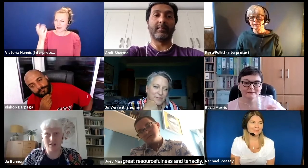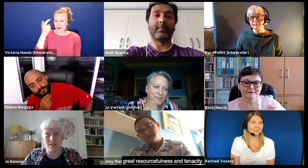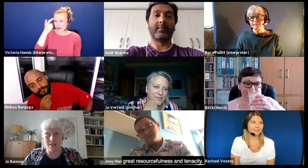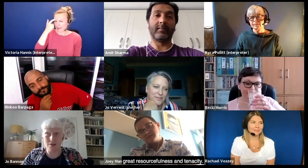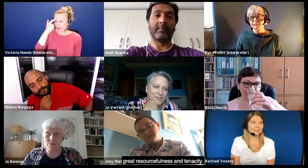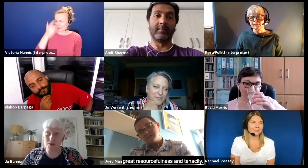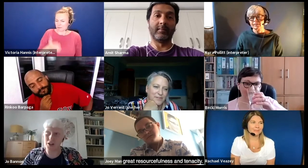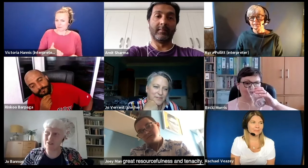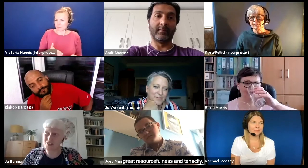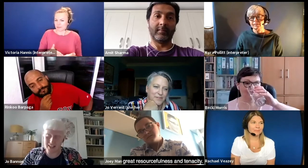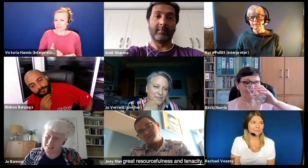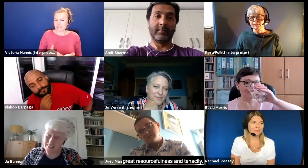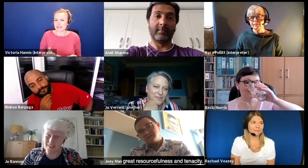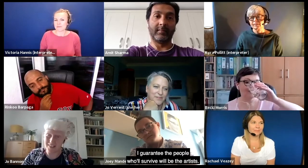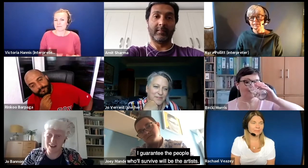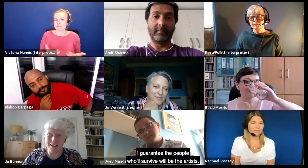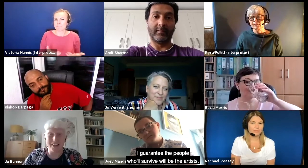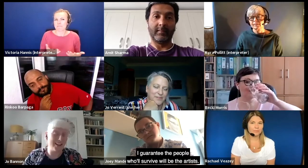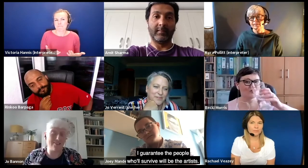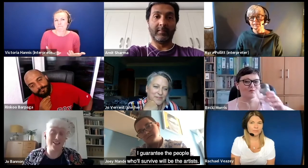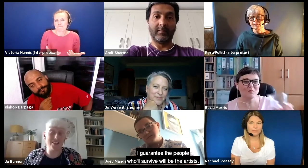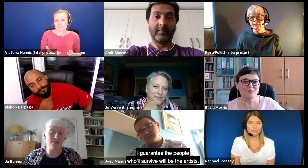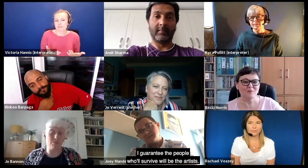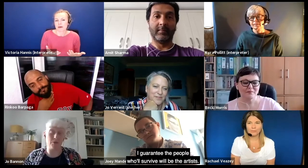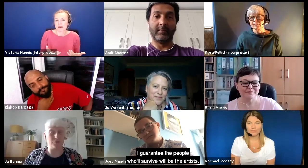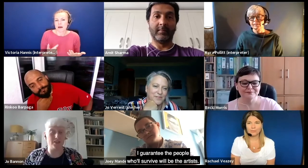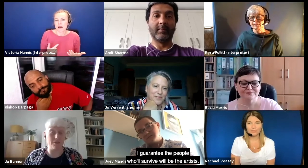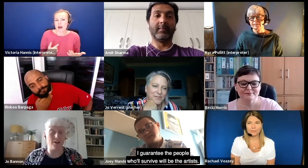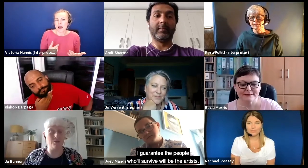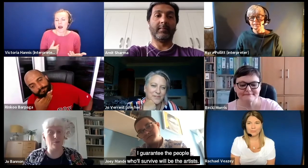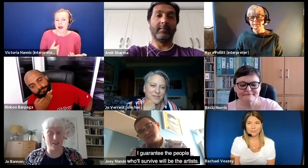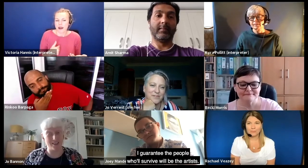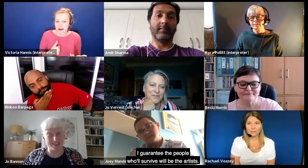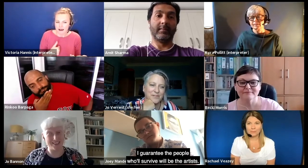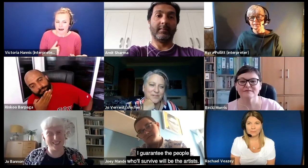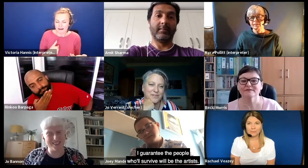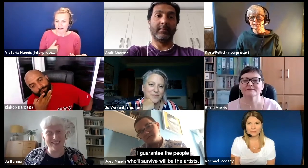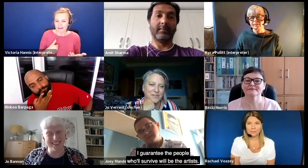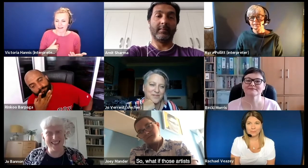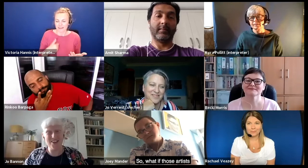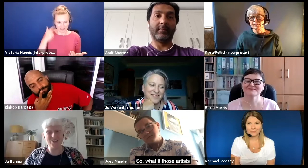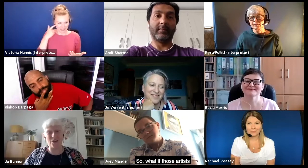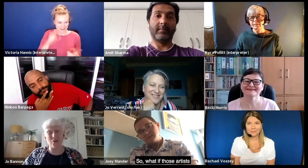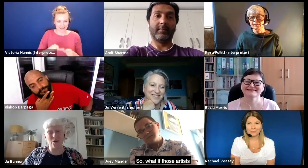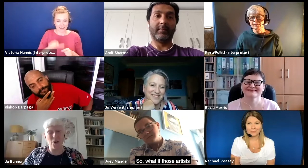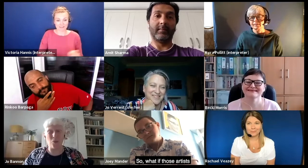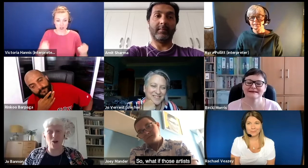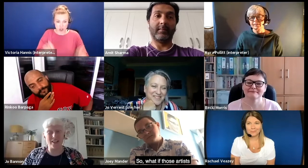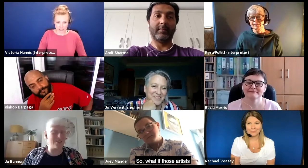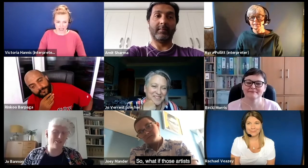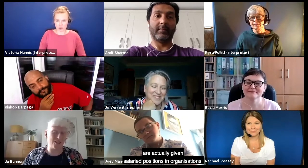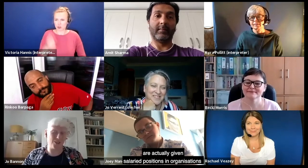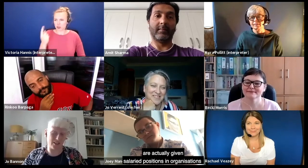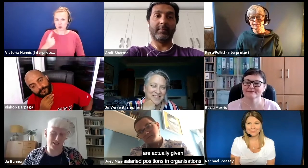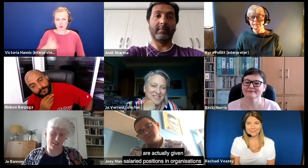and kind of tenacity. I guarantee you the people who will survive will be the artists. So what